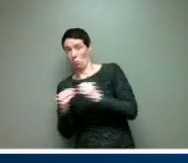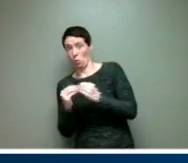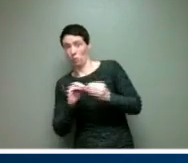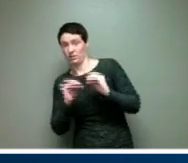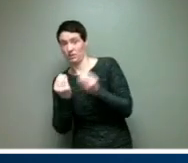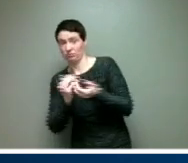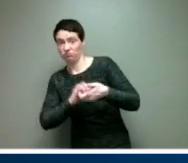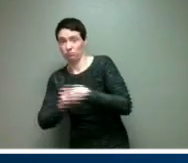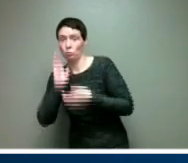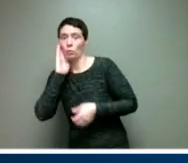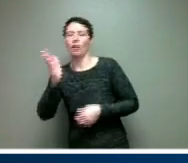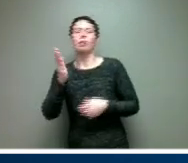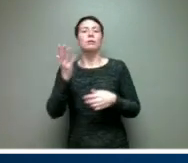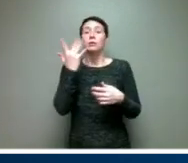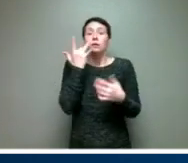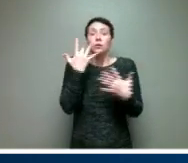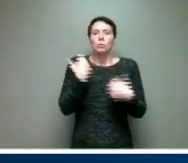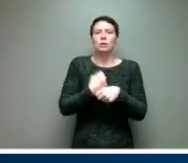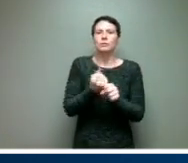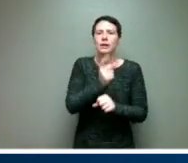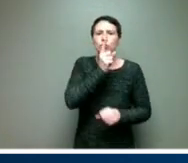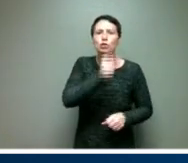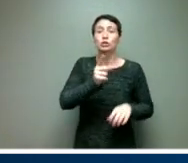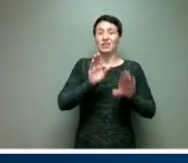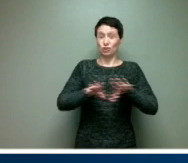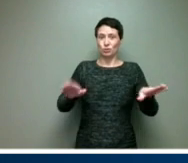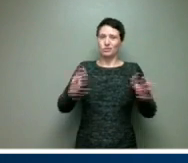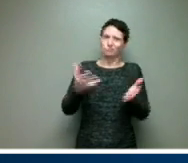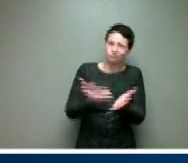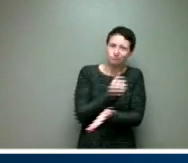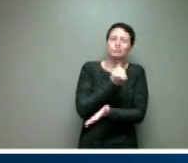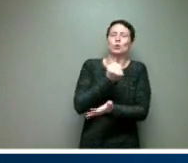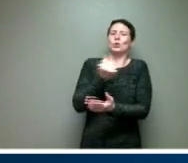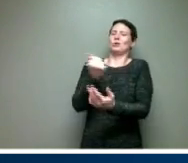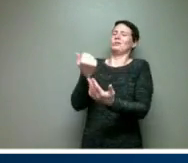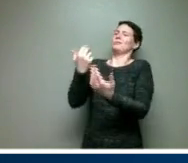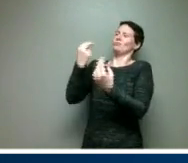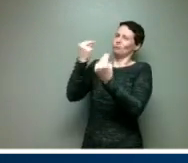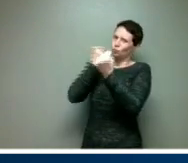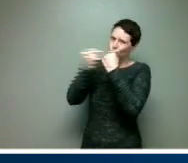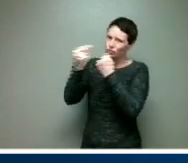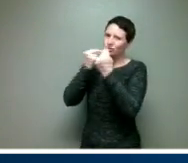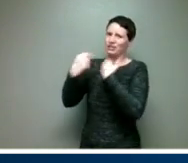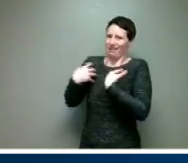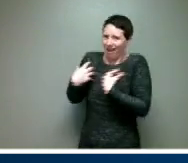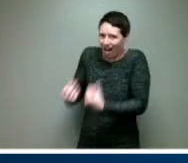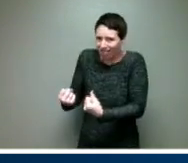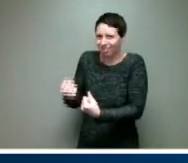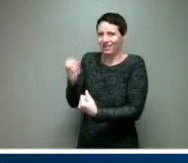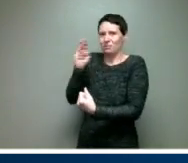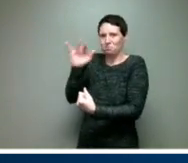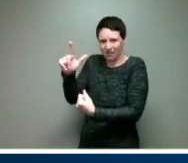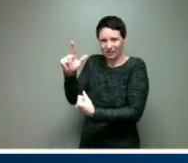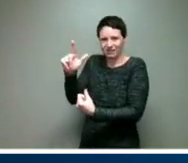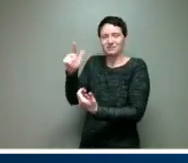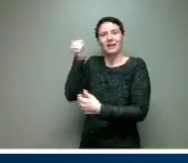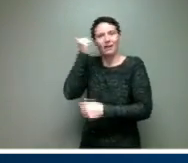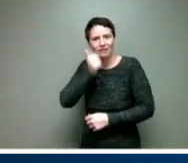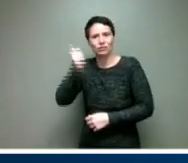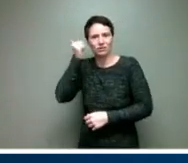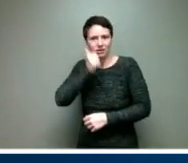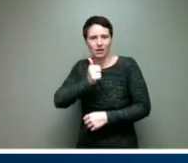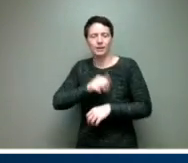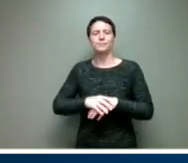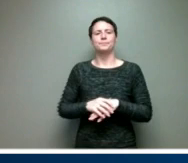eating every day that they would be eating when they're in school. So there's the breakfast program, which runs